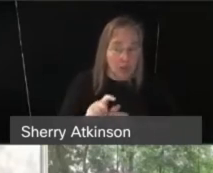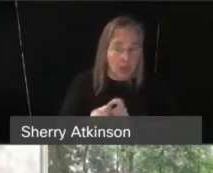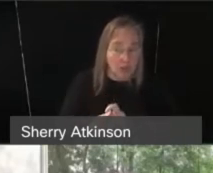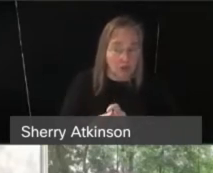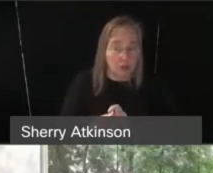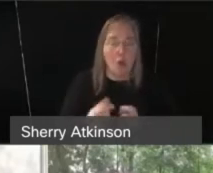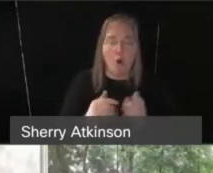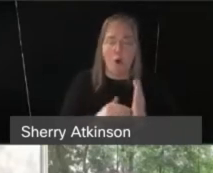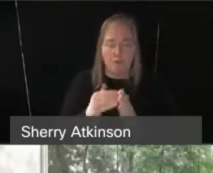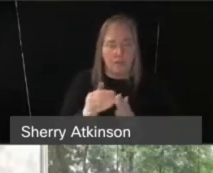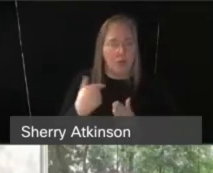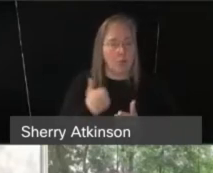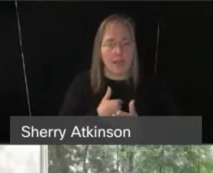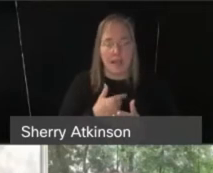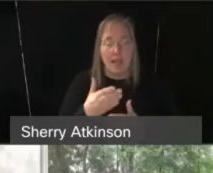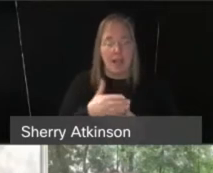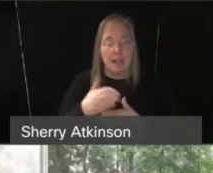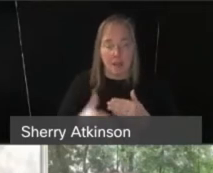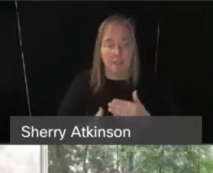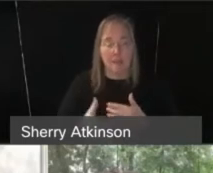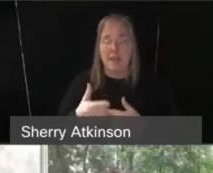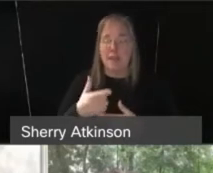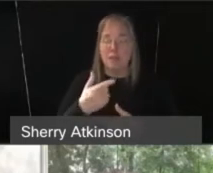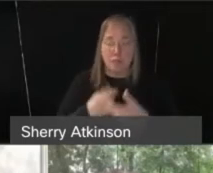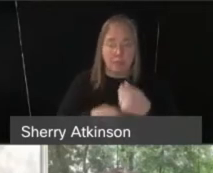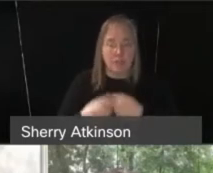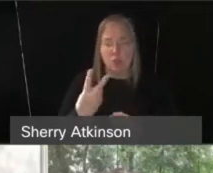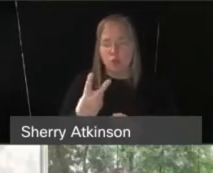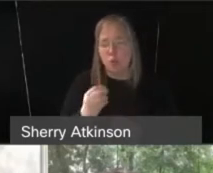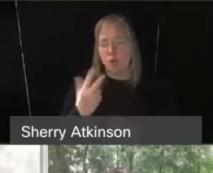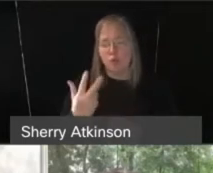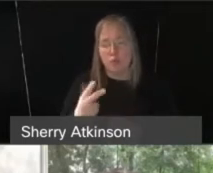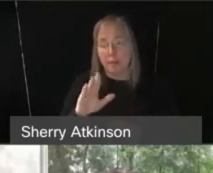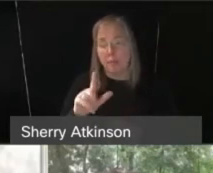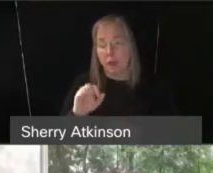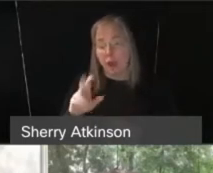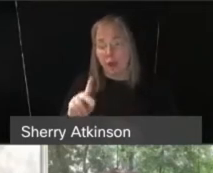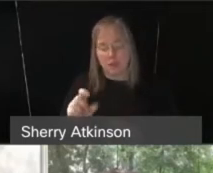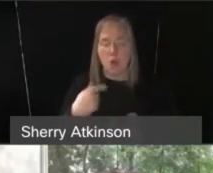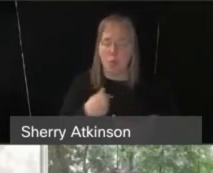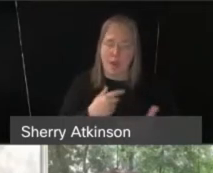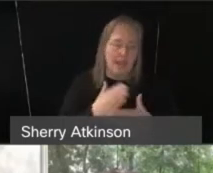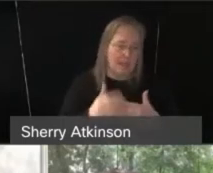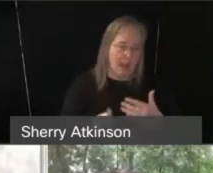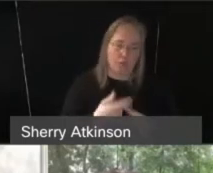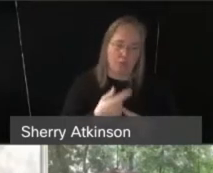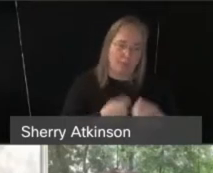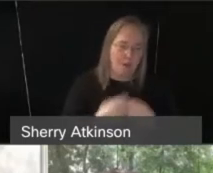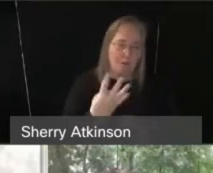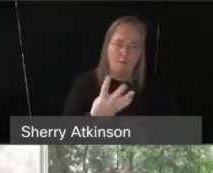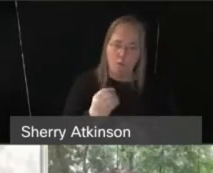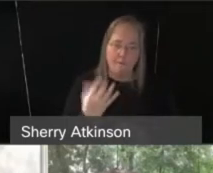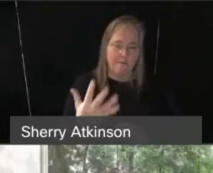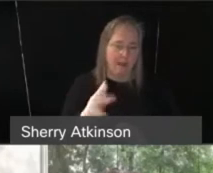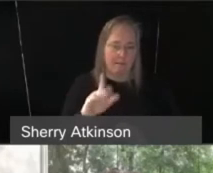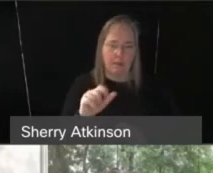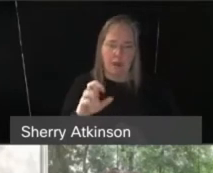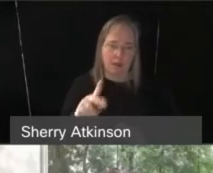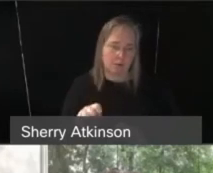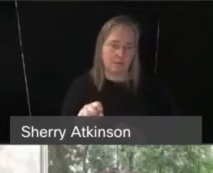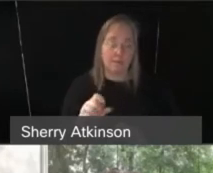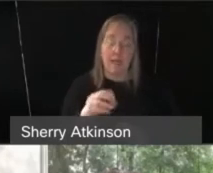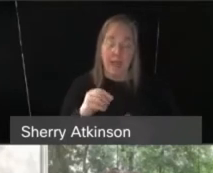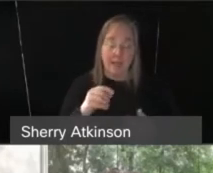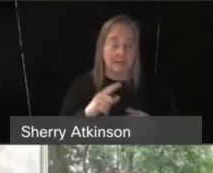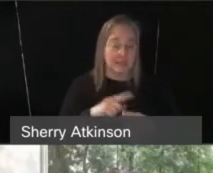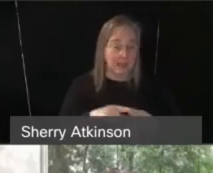end up, instead of replacing 2 blocks or 3 blocks, we end up replacing 4 or 5 blocks. And by doing so, we also look at, you